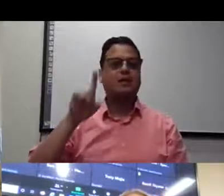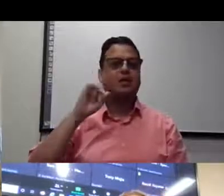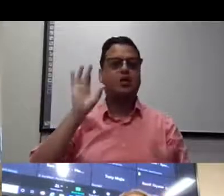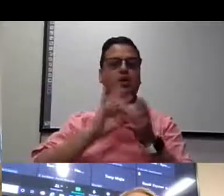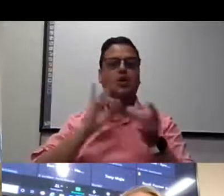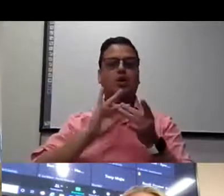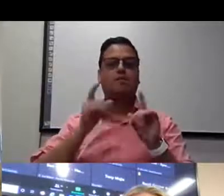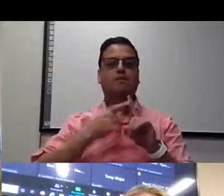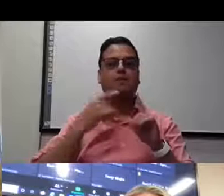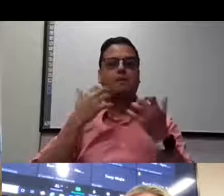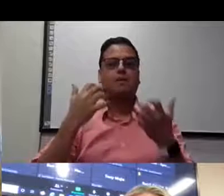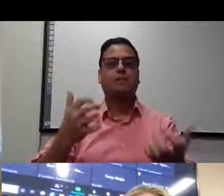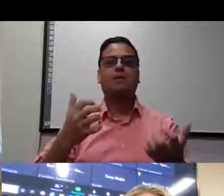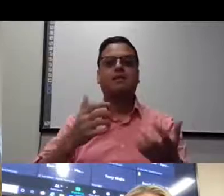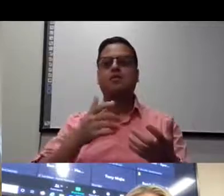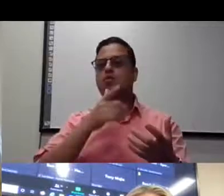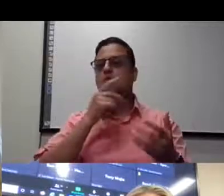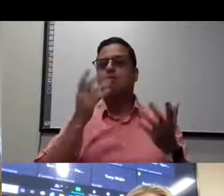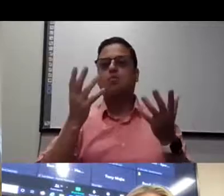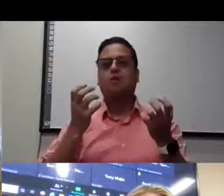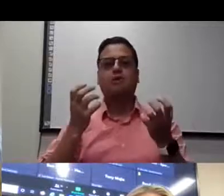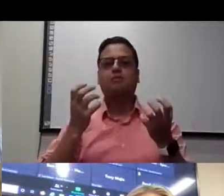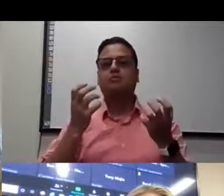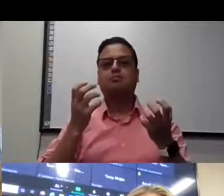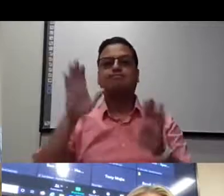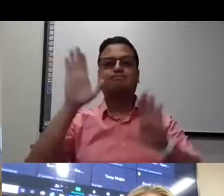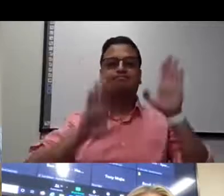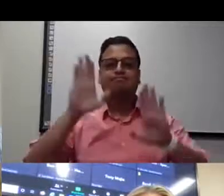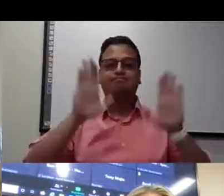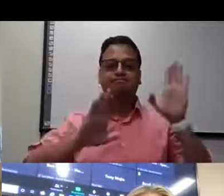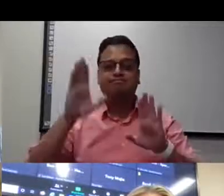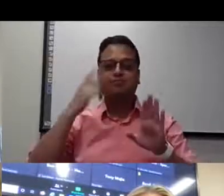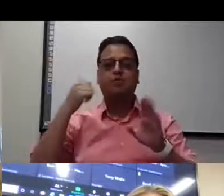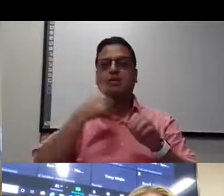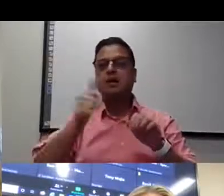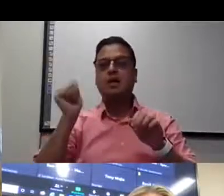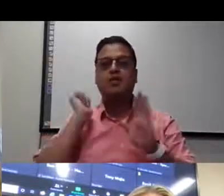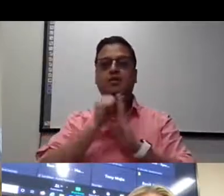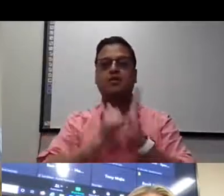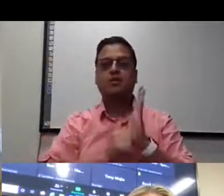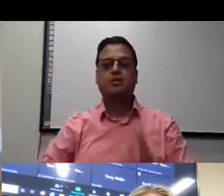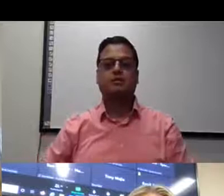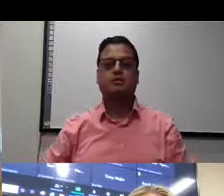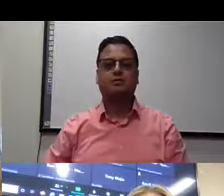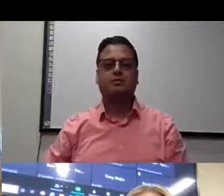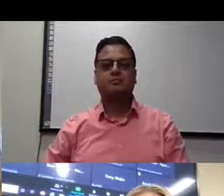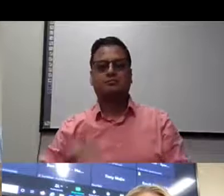public. Does anyone want to make a motion on the rest of the consent agenda? Make a motion to approve the consent agenda